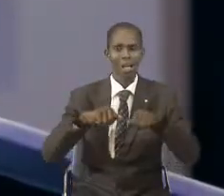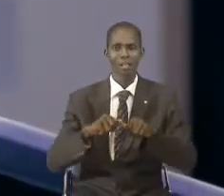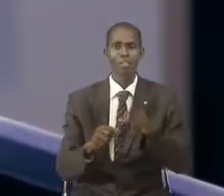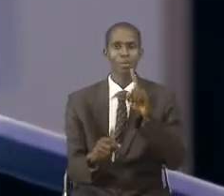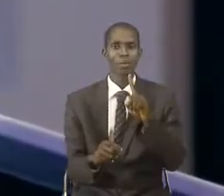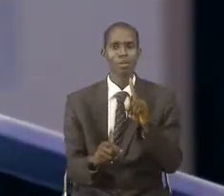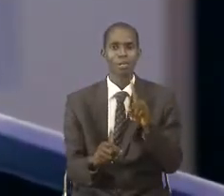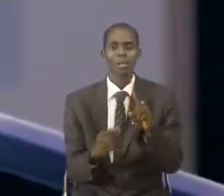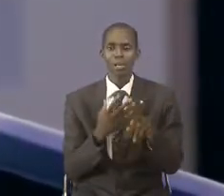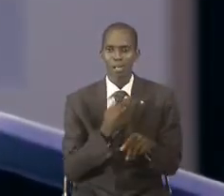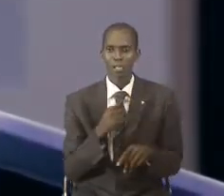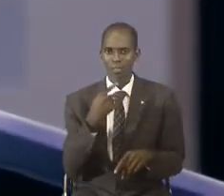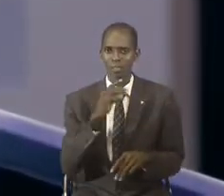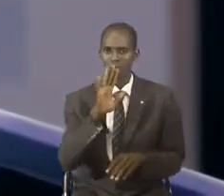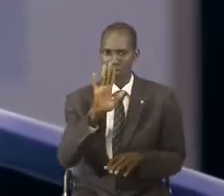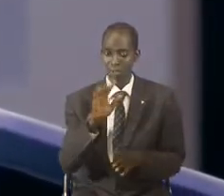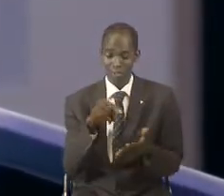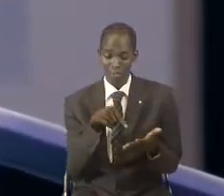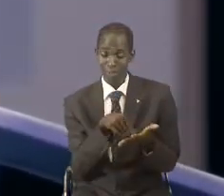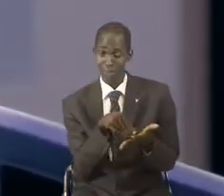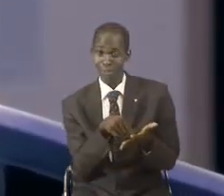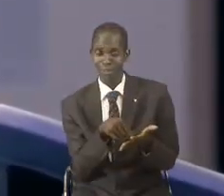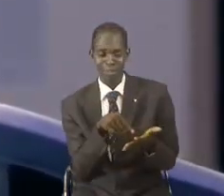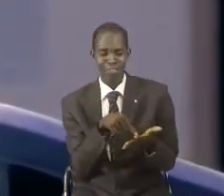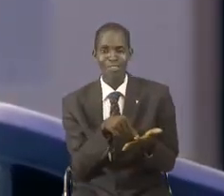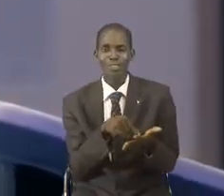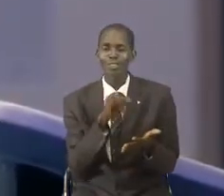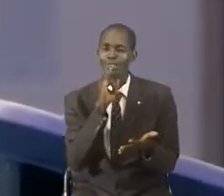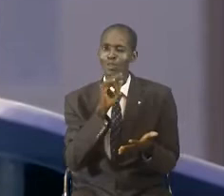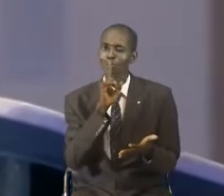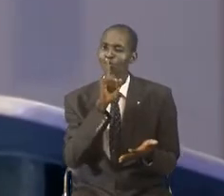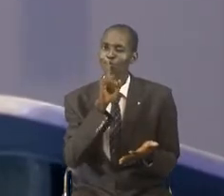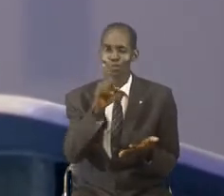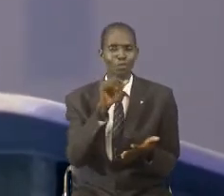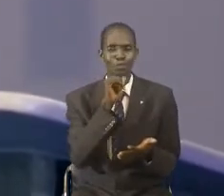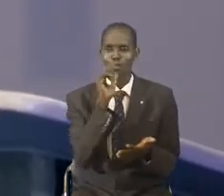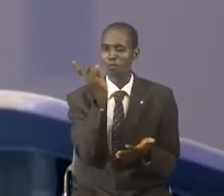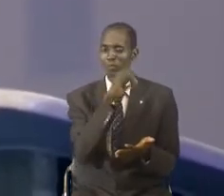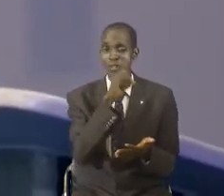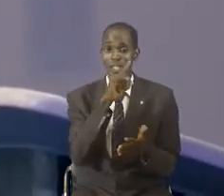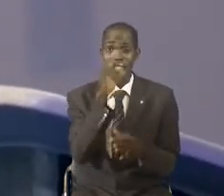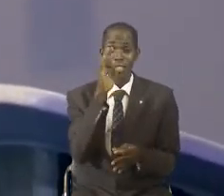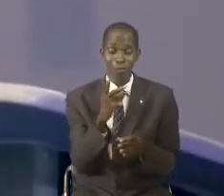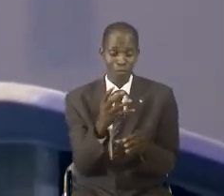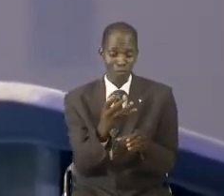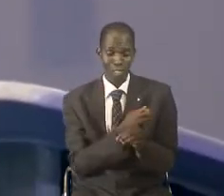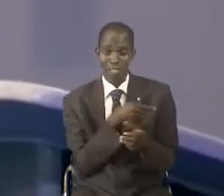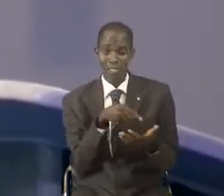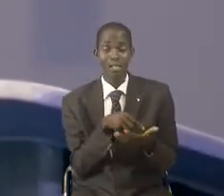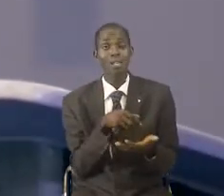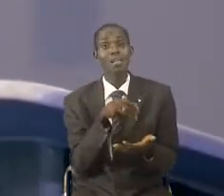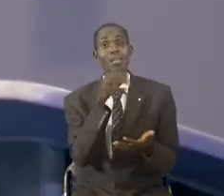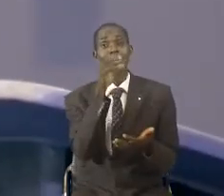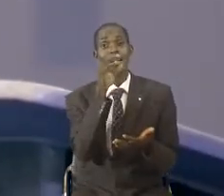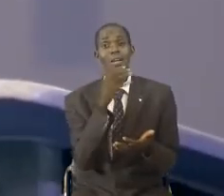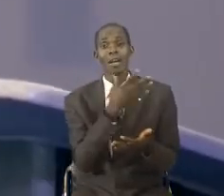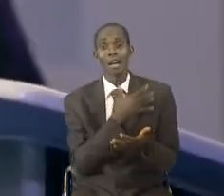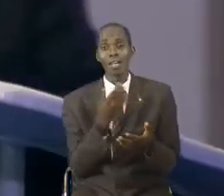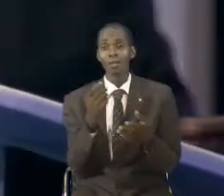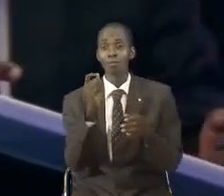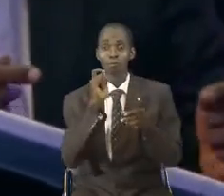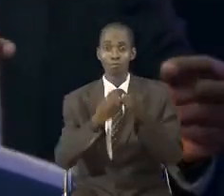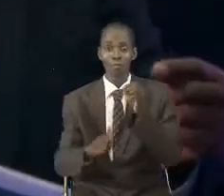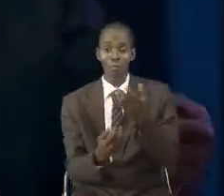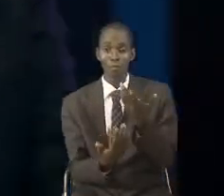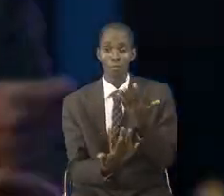as anybody can be. And then he says, let me give you this one. This one, original. When you